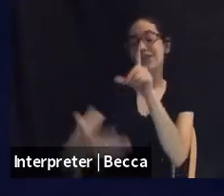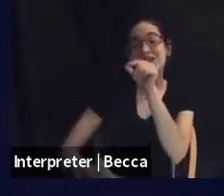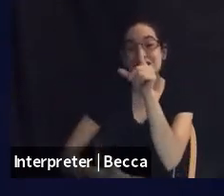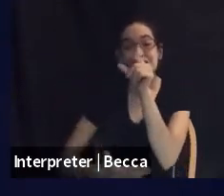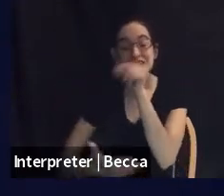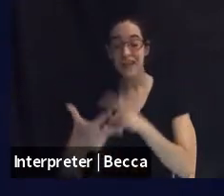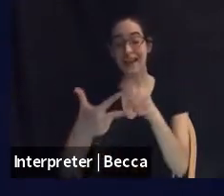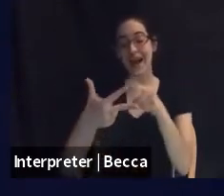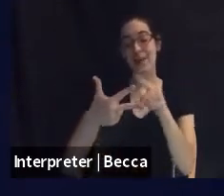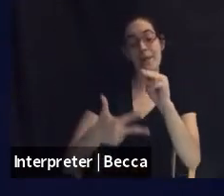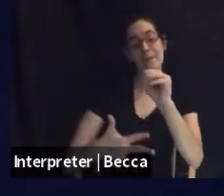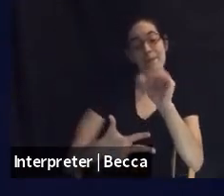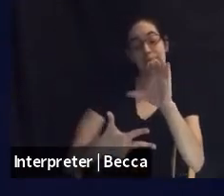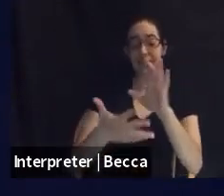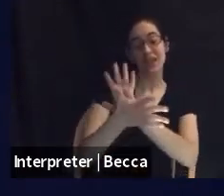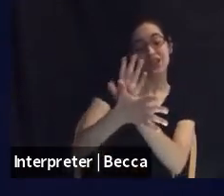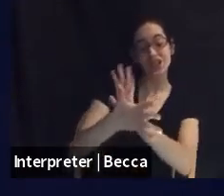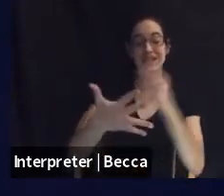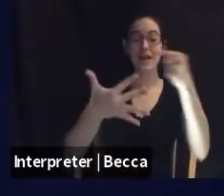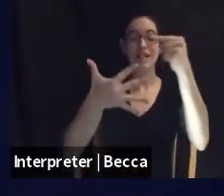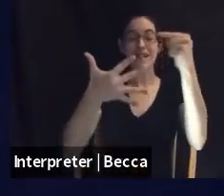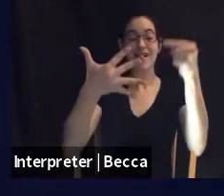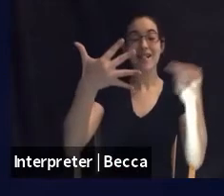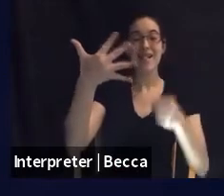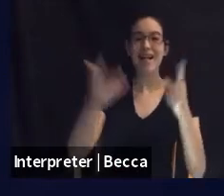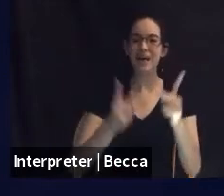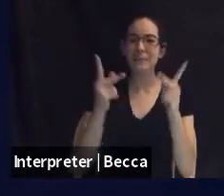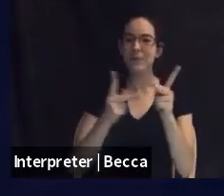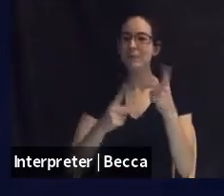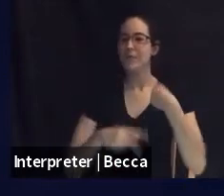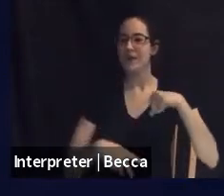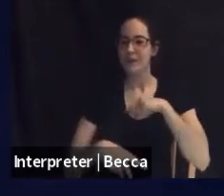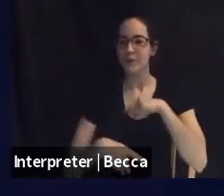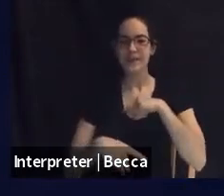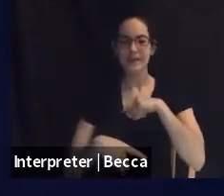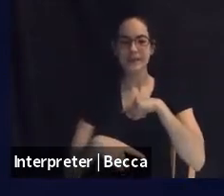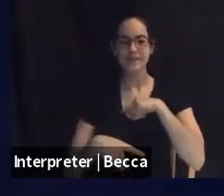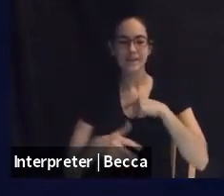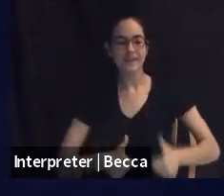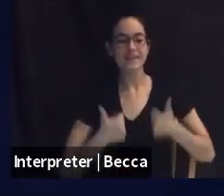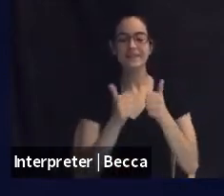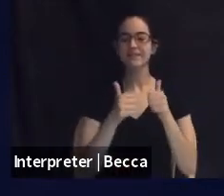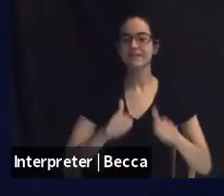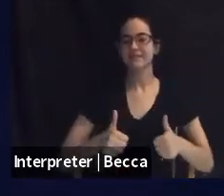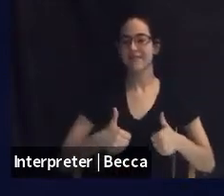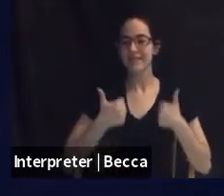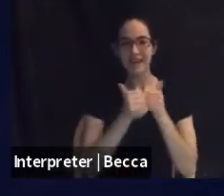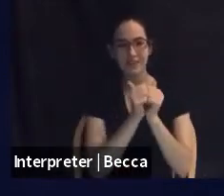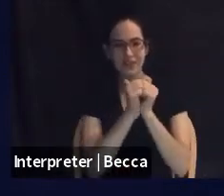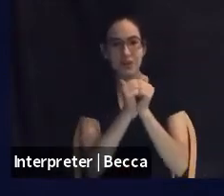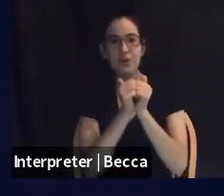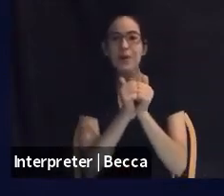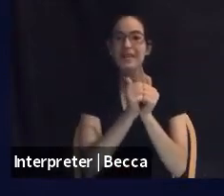I want so-and-so. And she went down the list of people that we do life with and the food they make. And as a dad, that warmed my heart that for